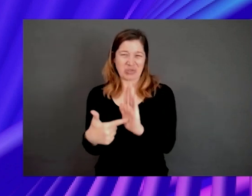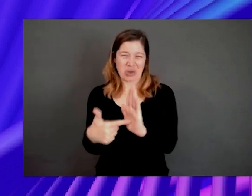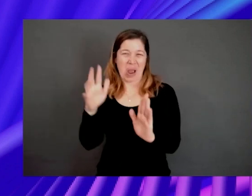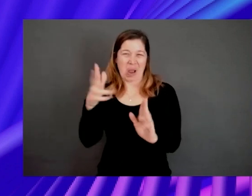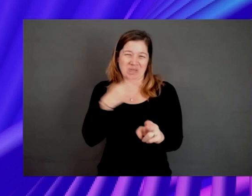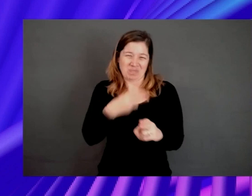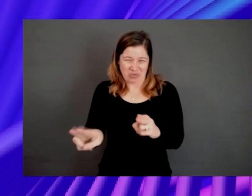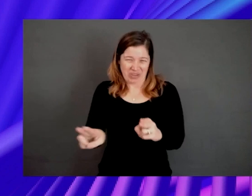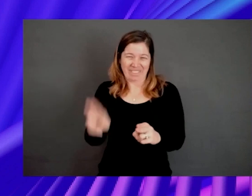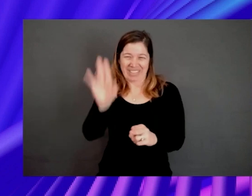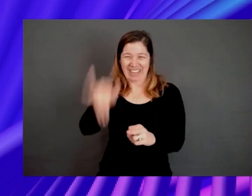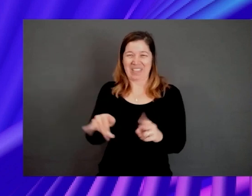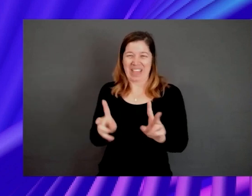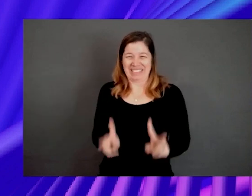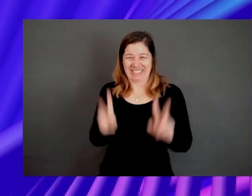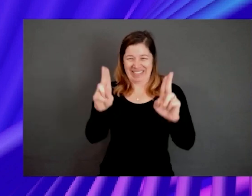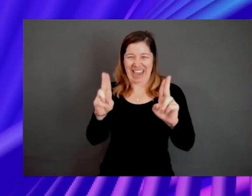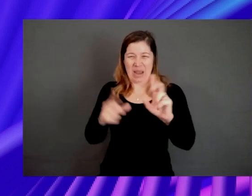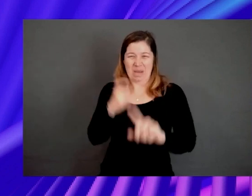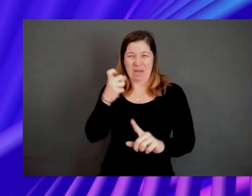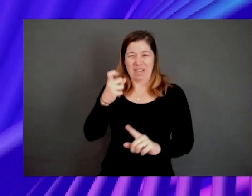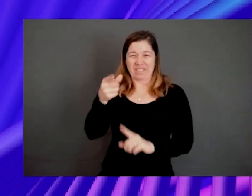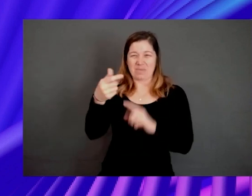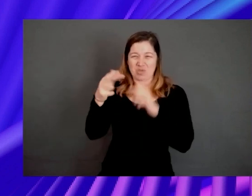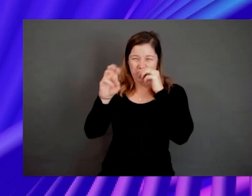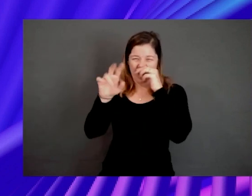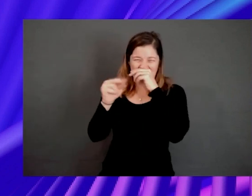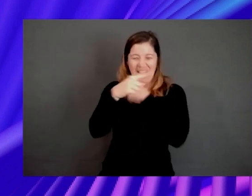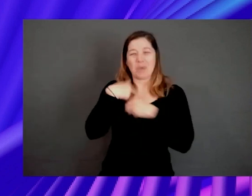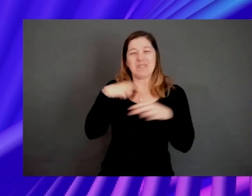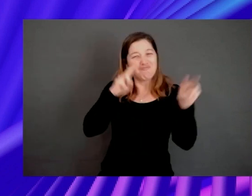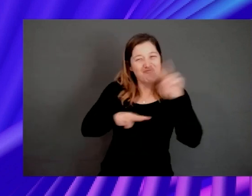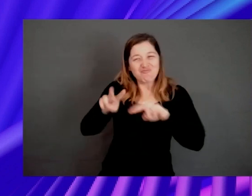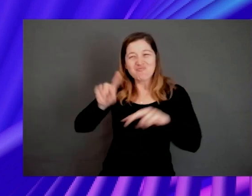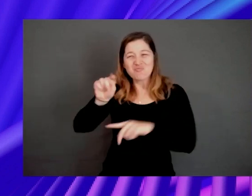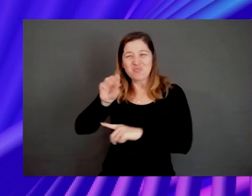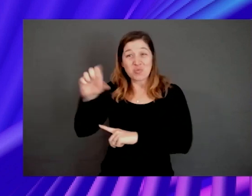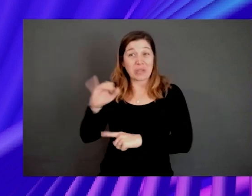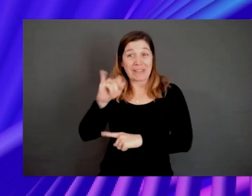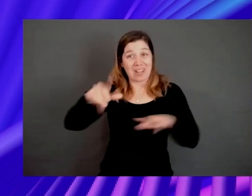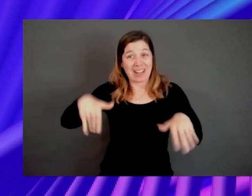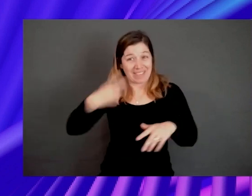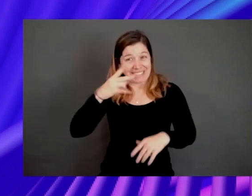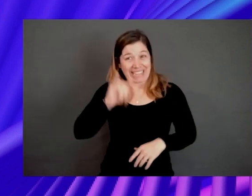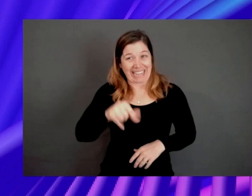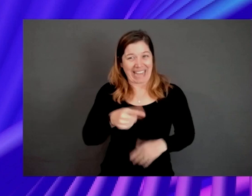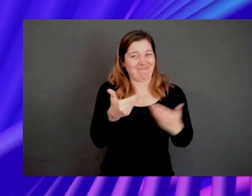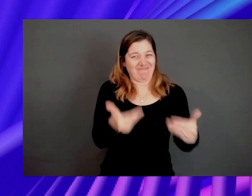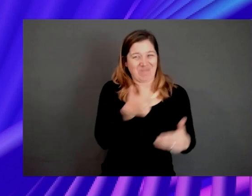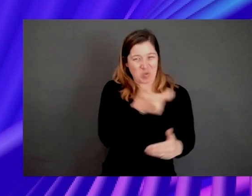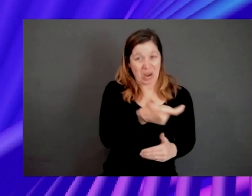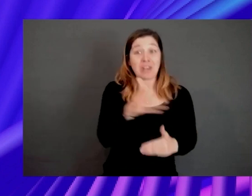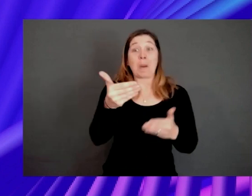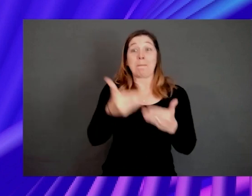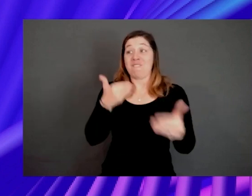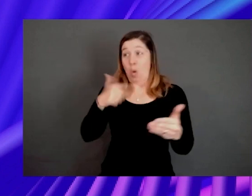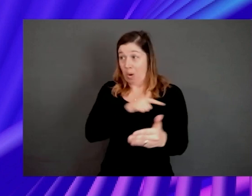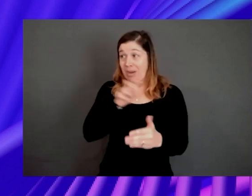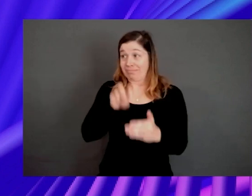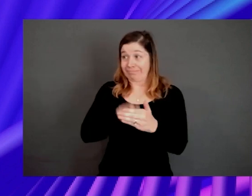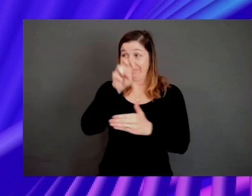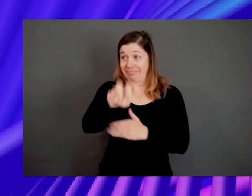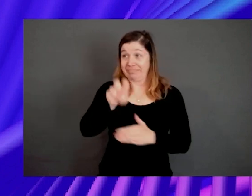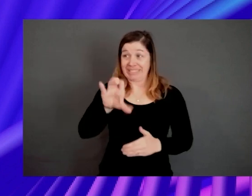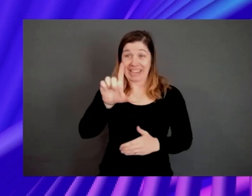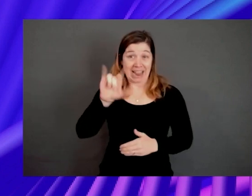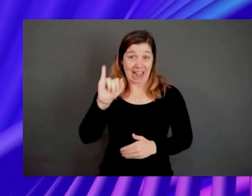from Remars, if you haven't seen it, when we took a quick look at the toolkits. So before we pile into what this new CLI experience looks like,